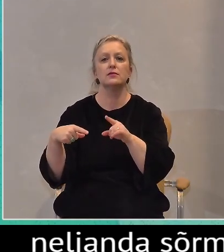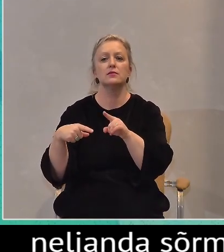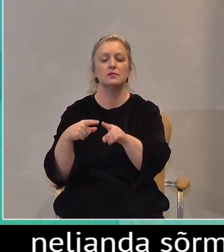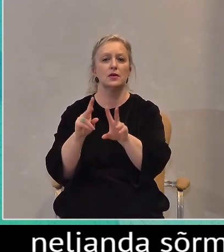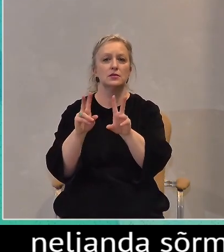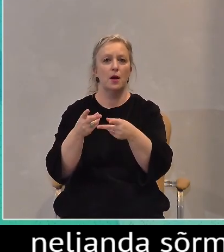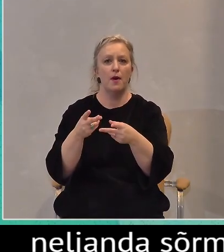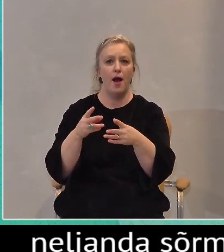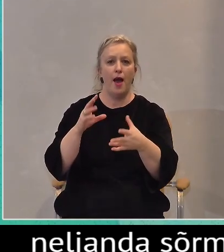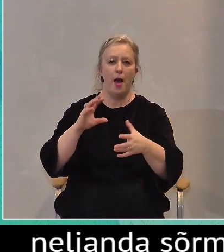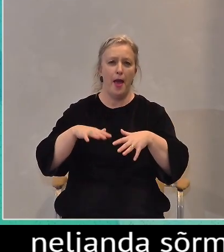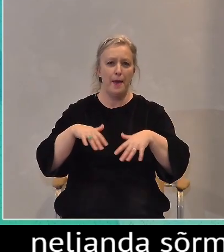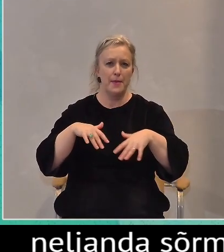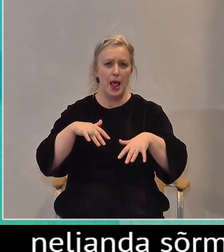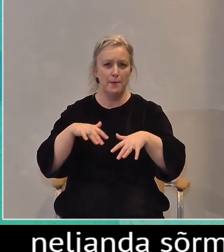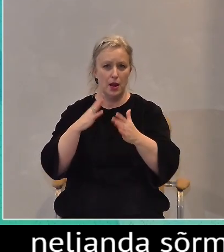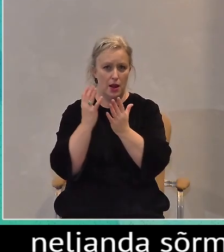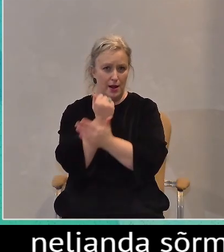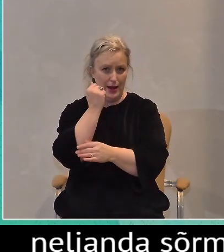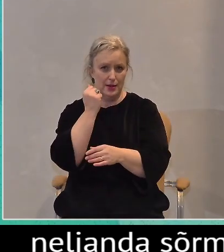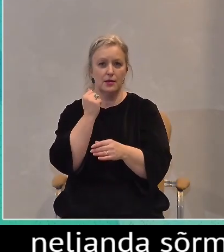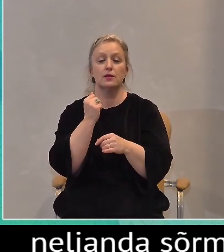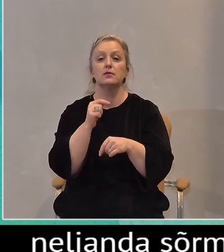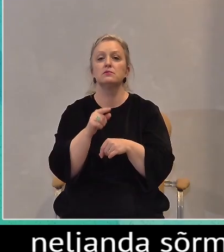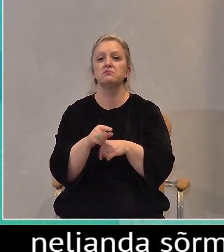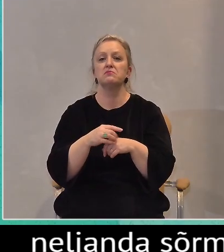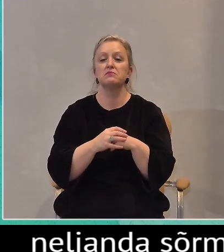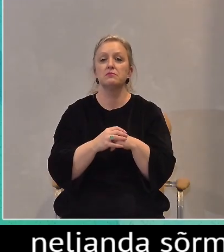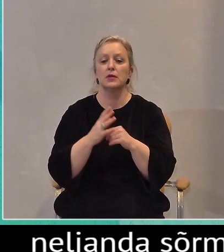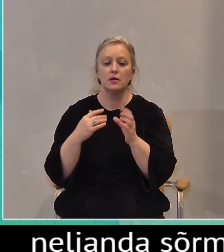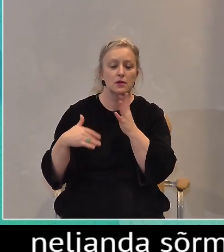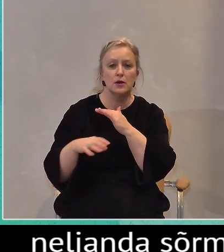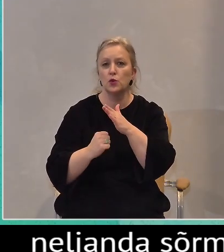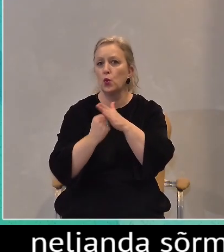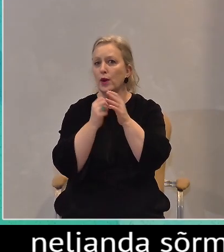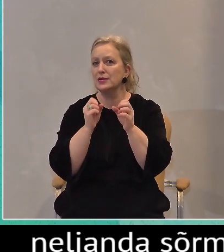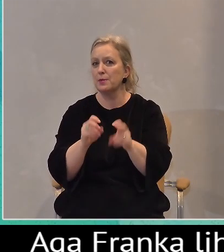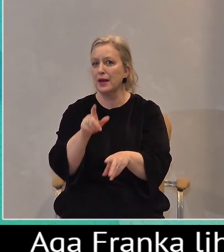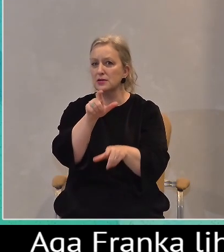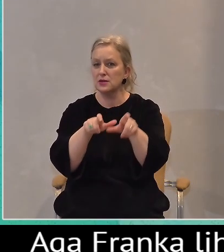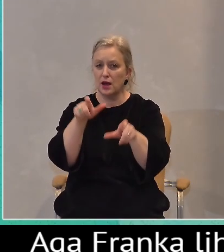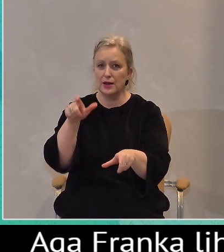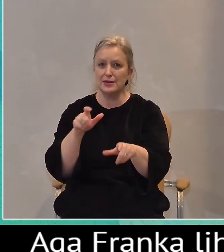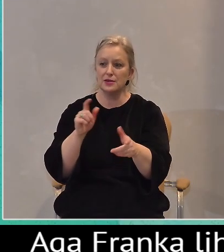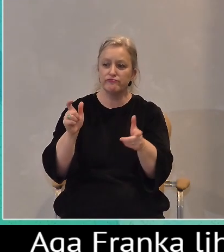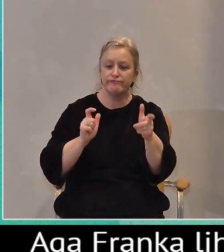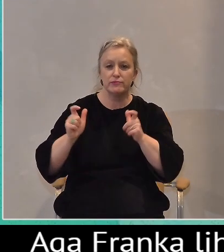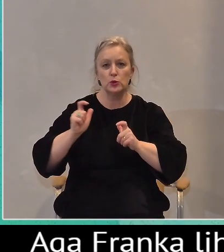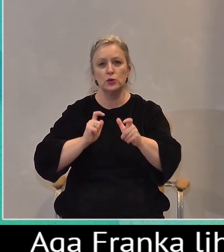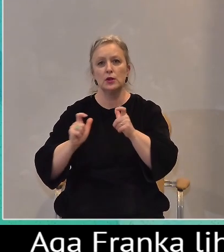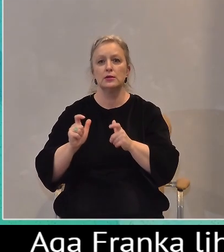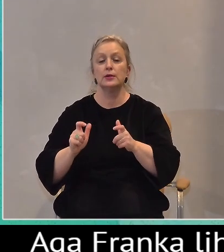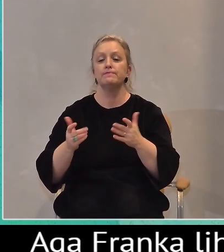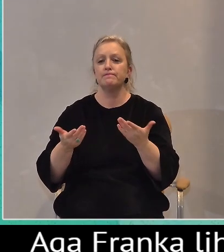characteristic. The EEG showed epileptic patterns, and all our